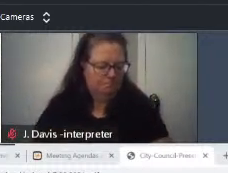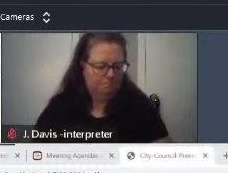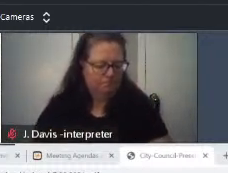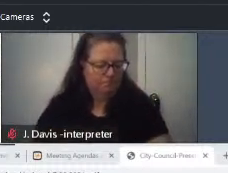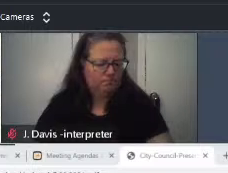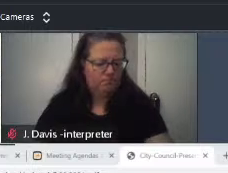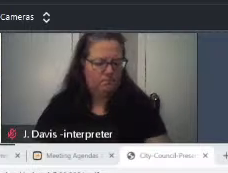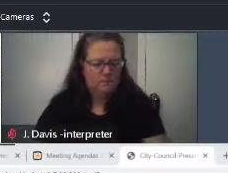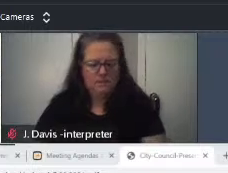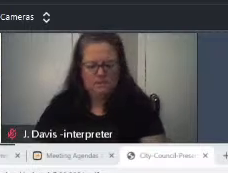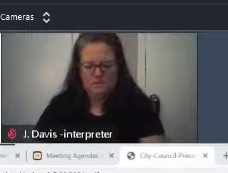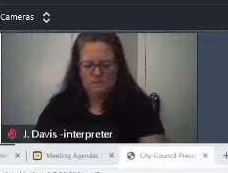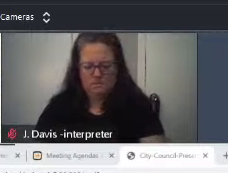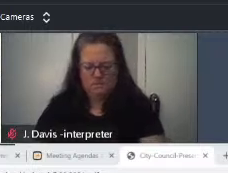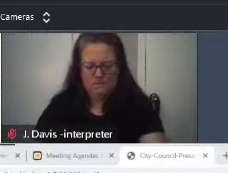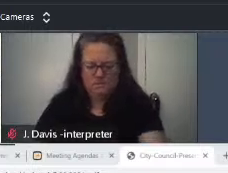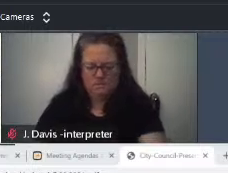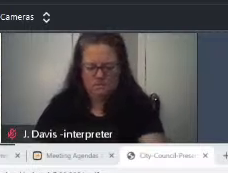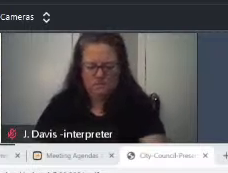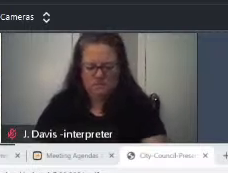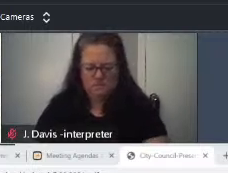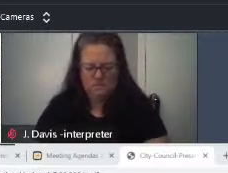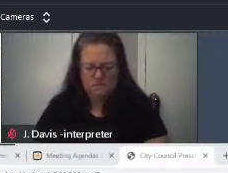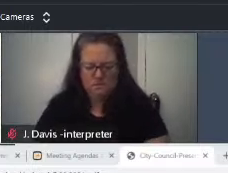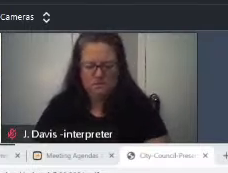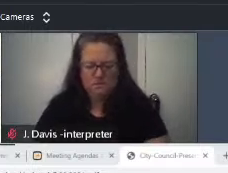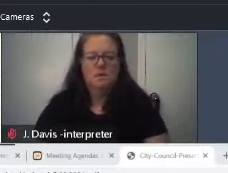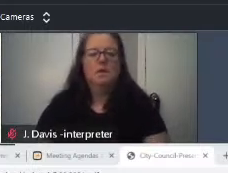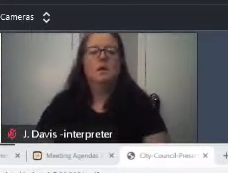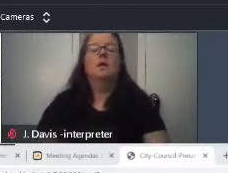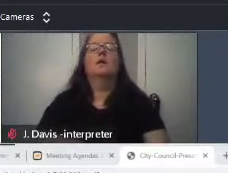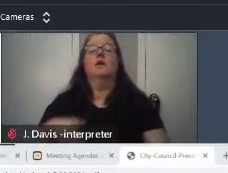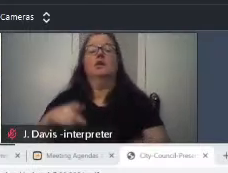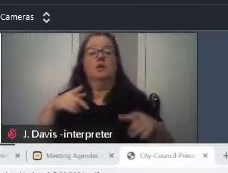In the meantime, Chief, while he's looking for that, what